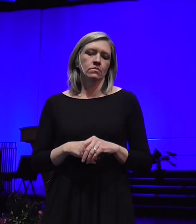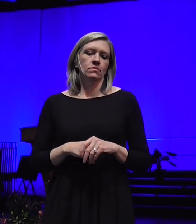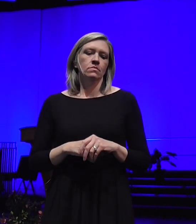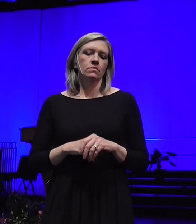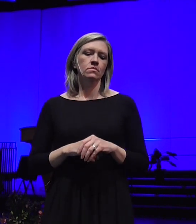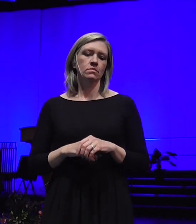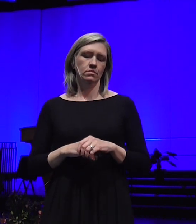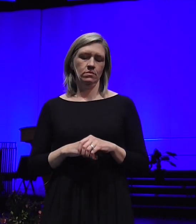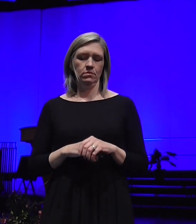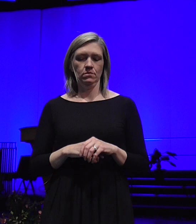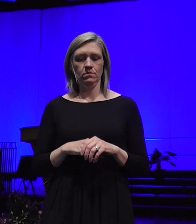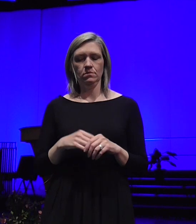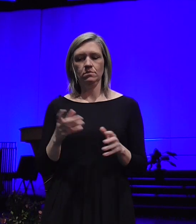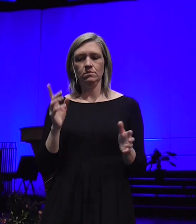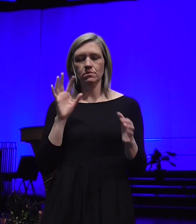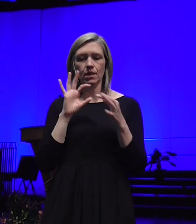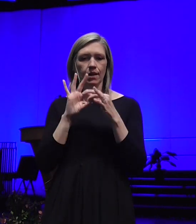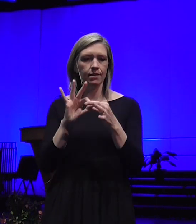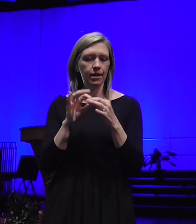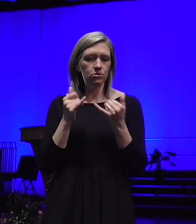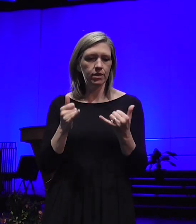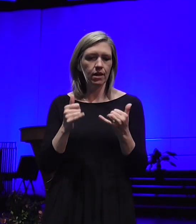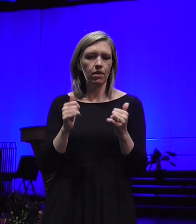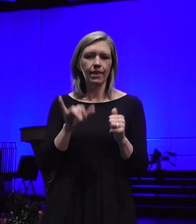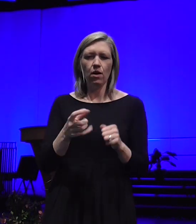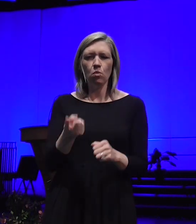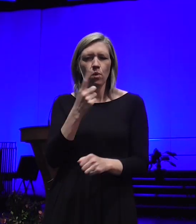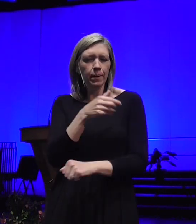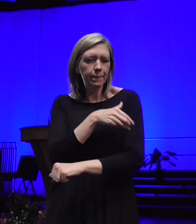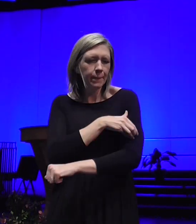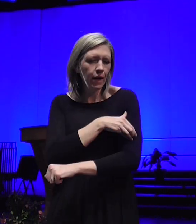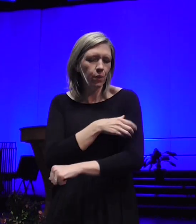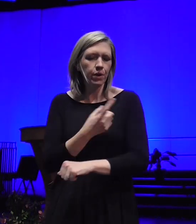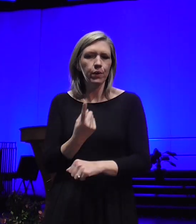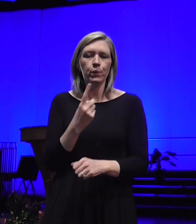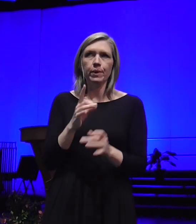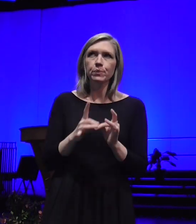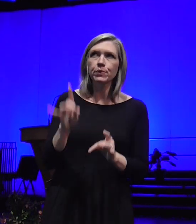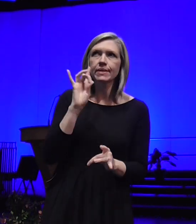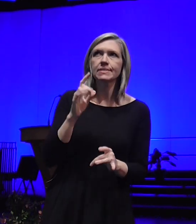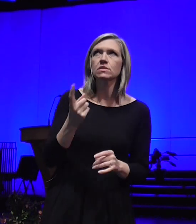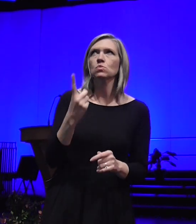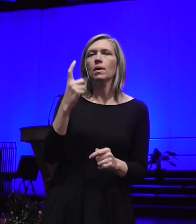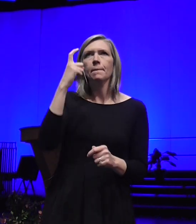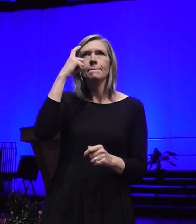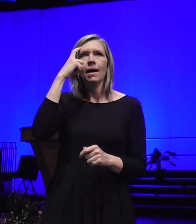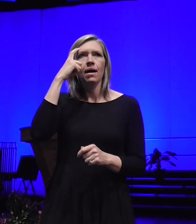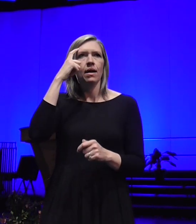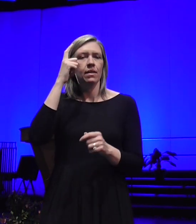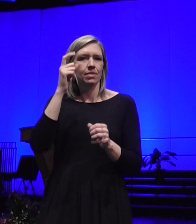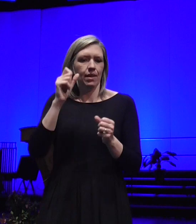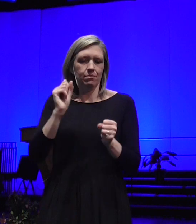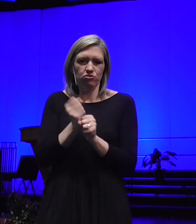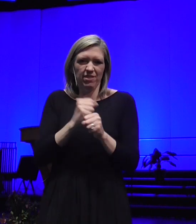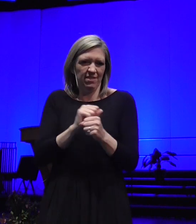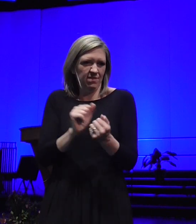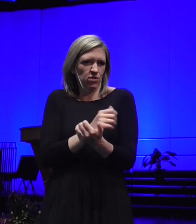So we connect right now with that one power, that one presence, that one mind that brought all things into